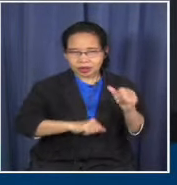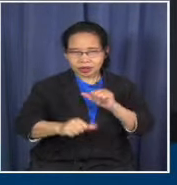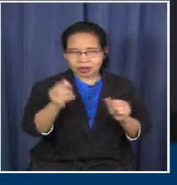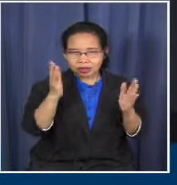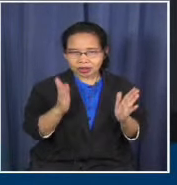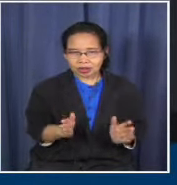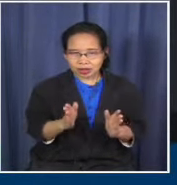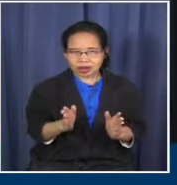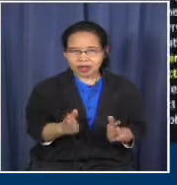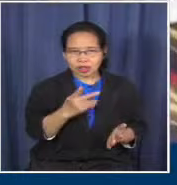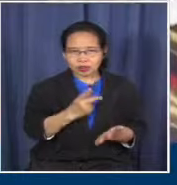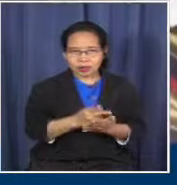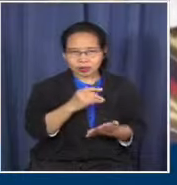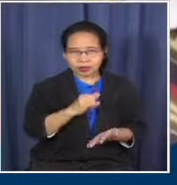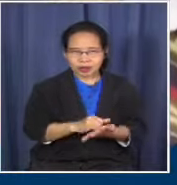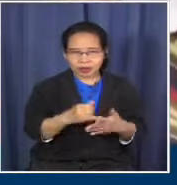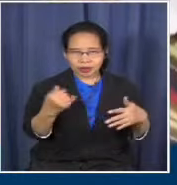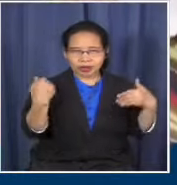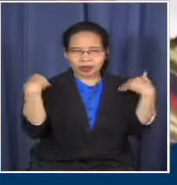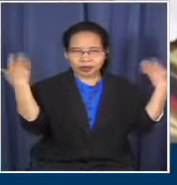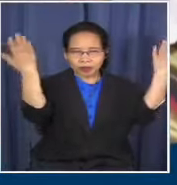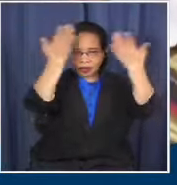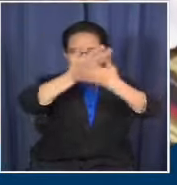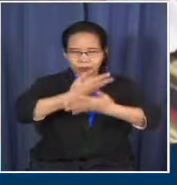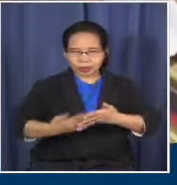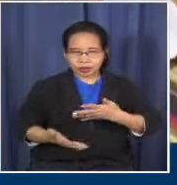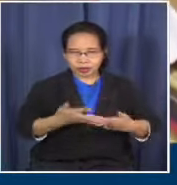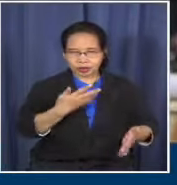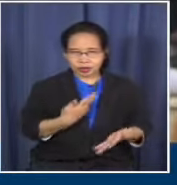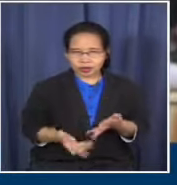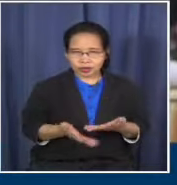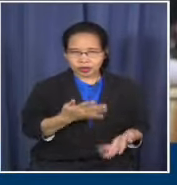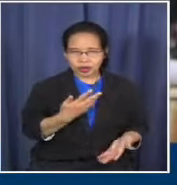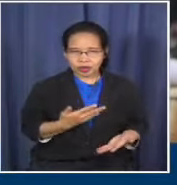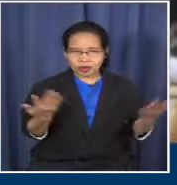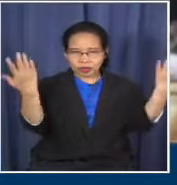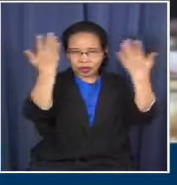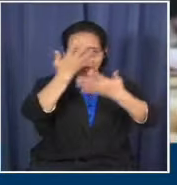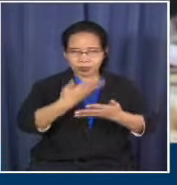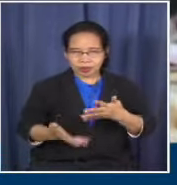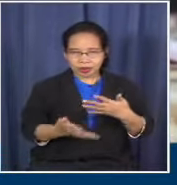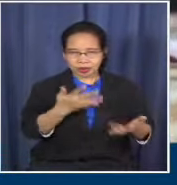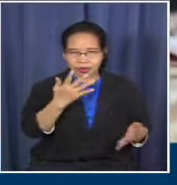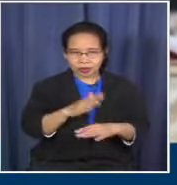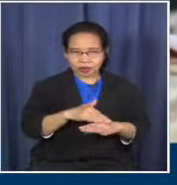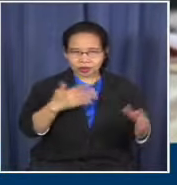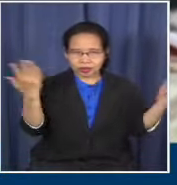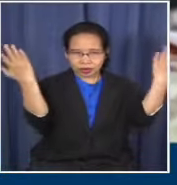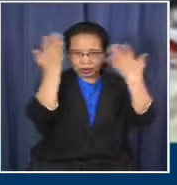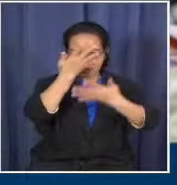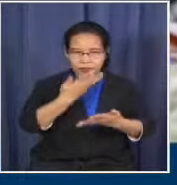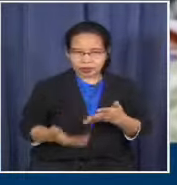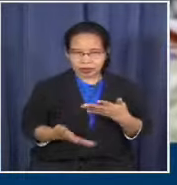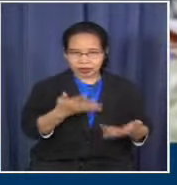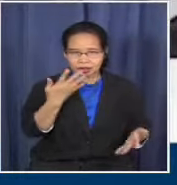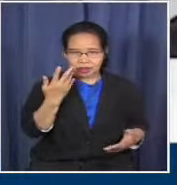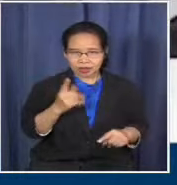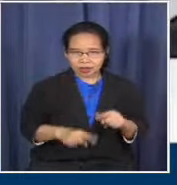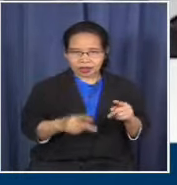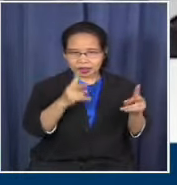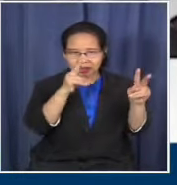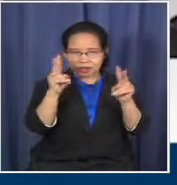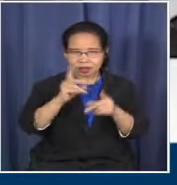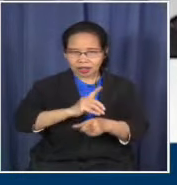scientists, proves that there are dark matters. Although dark matters, they call it dark matters, cannot be